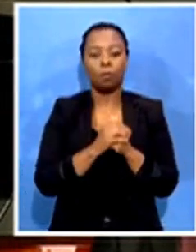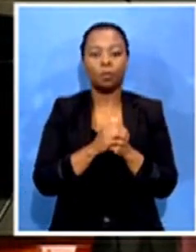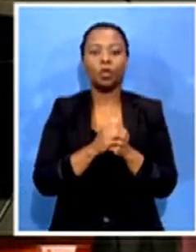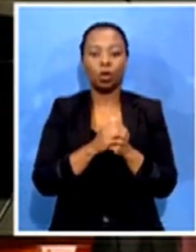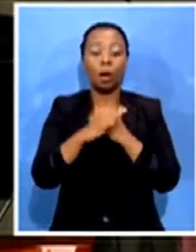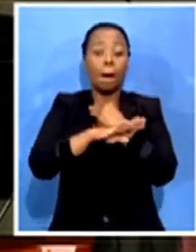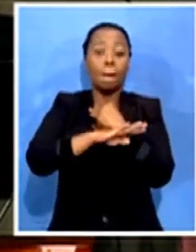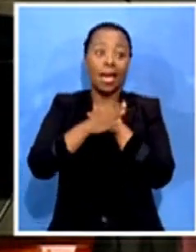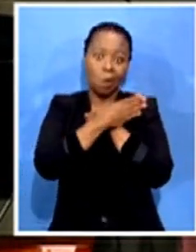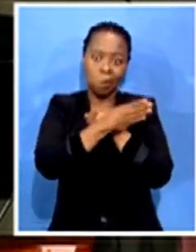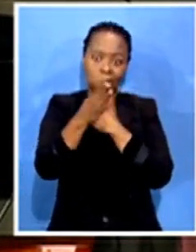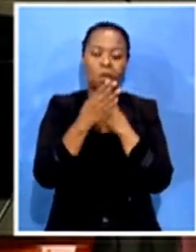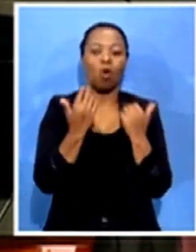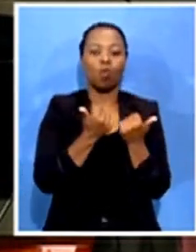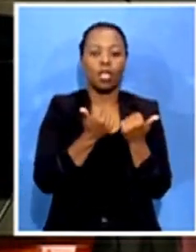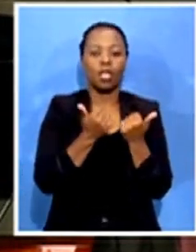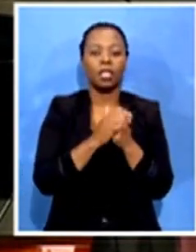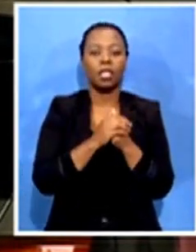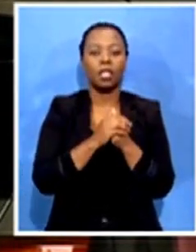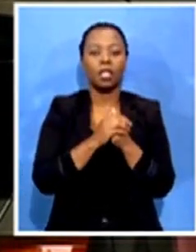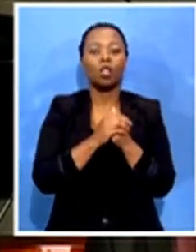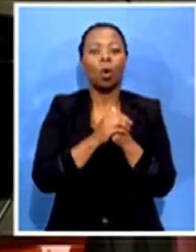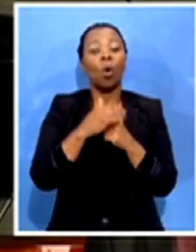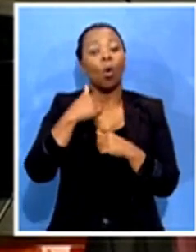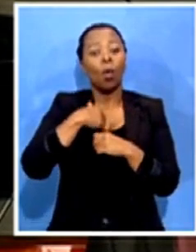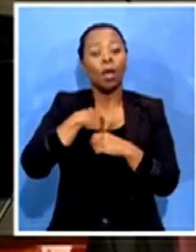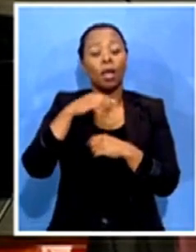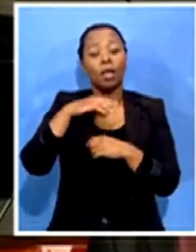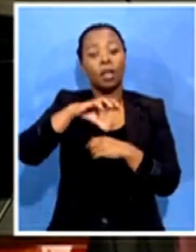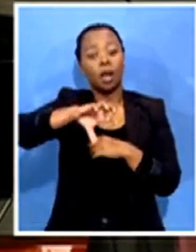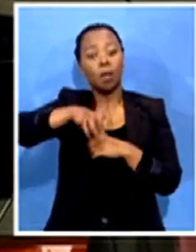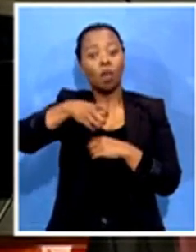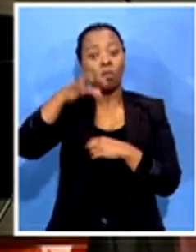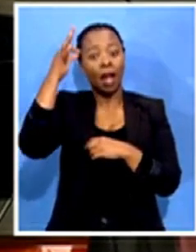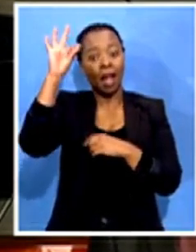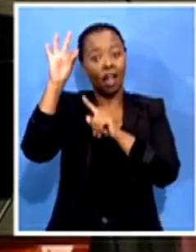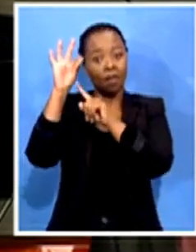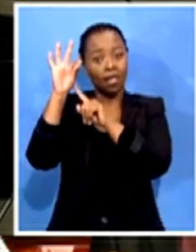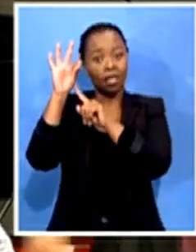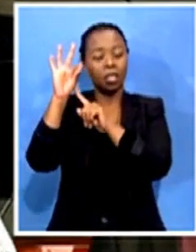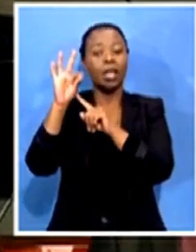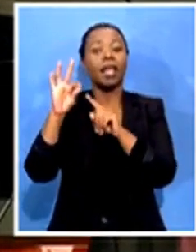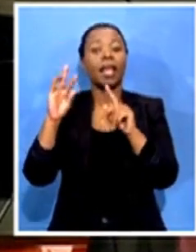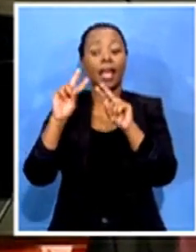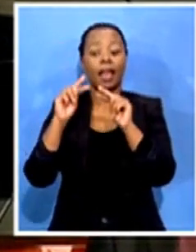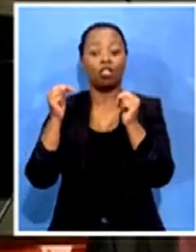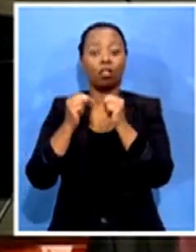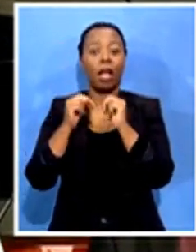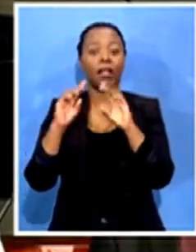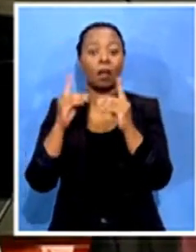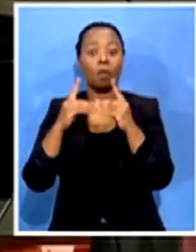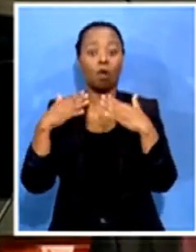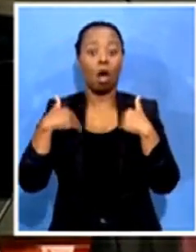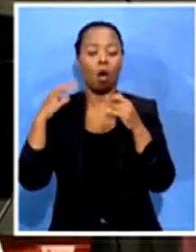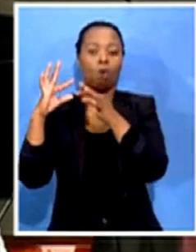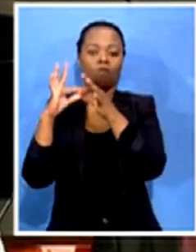the provincial government with the National Department of Health to ensure that even on the side of